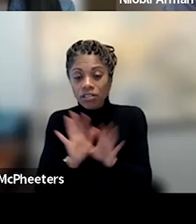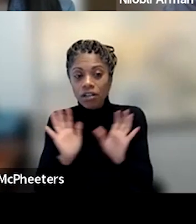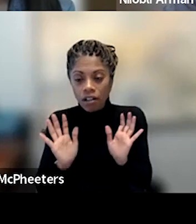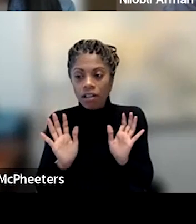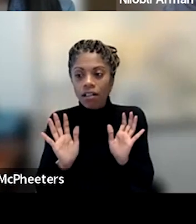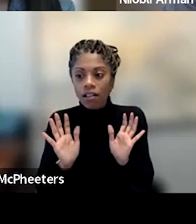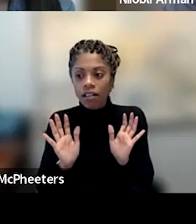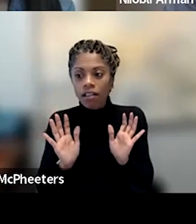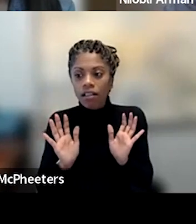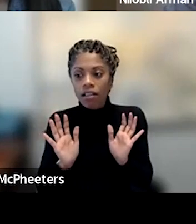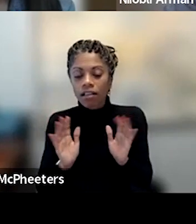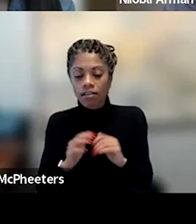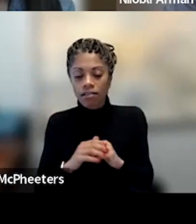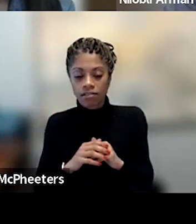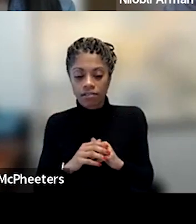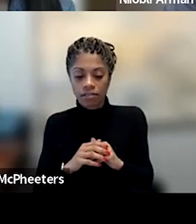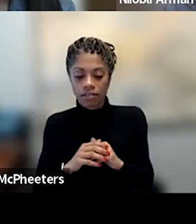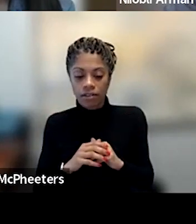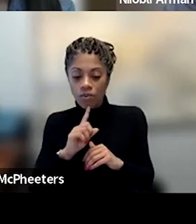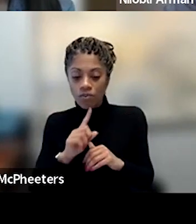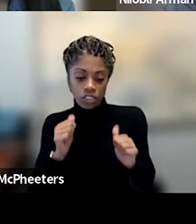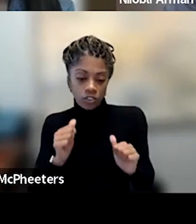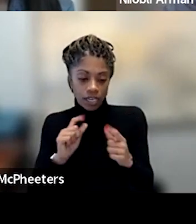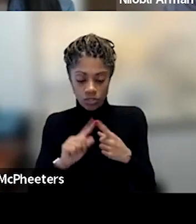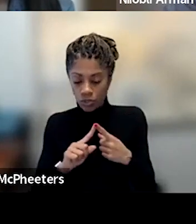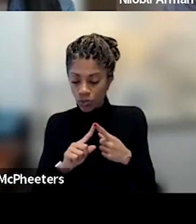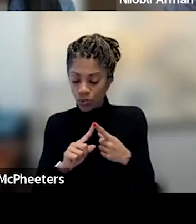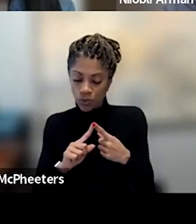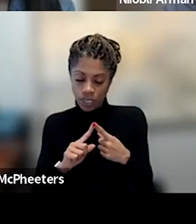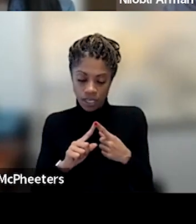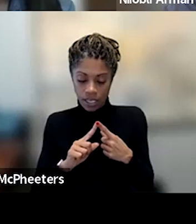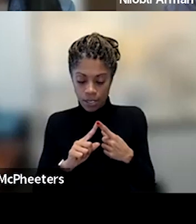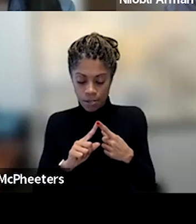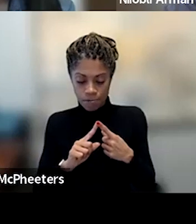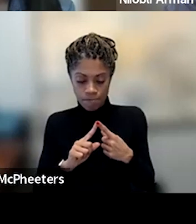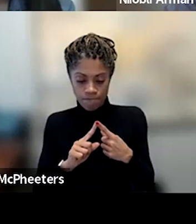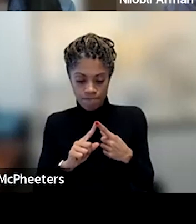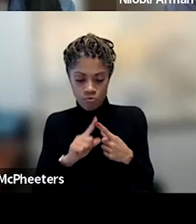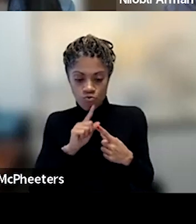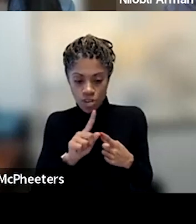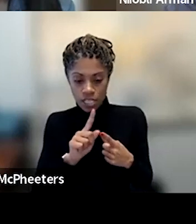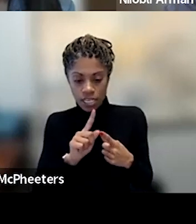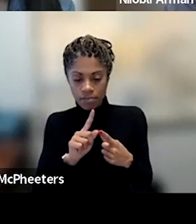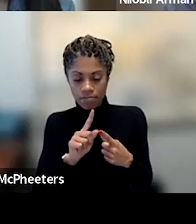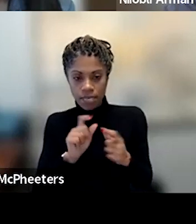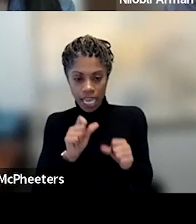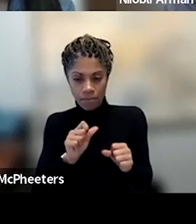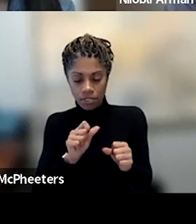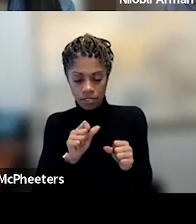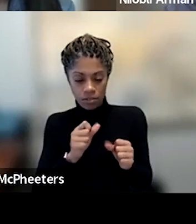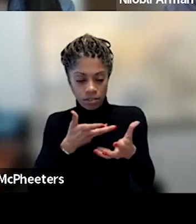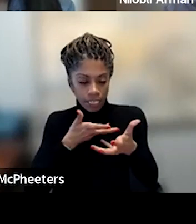to ritualize this as much as possible, where every conversation that we have, whether it's when